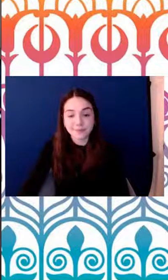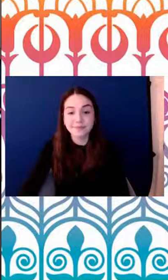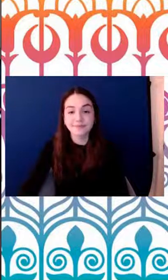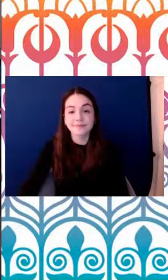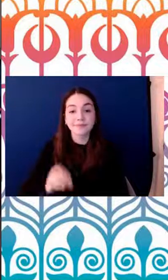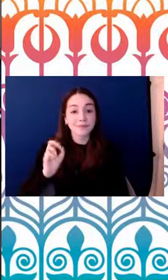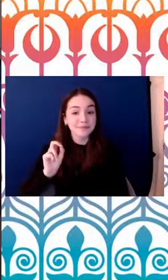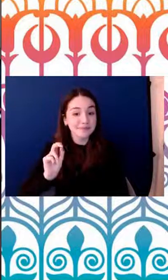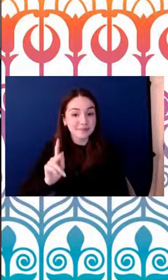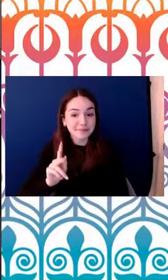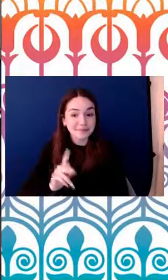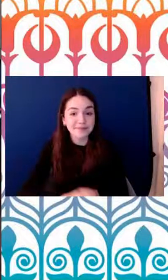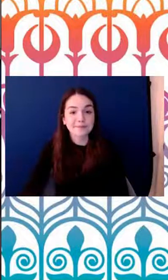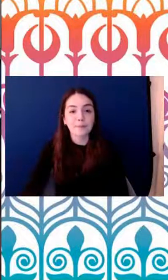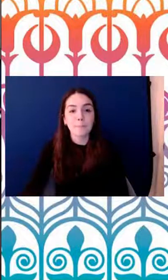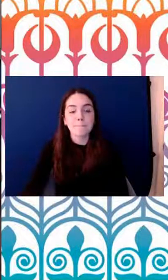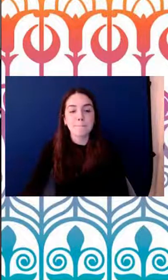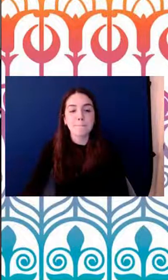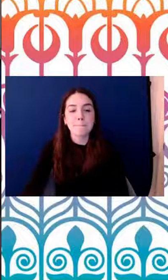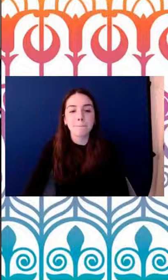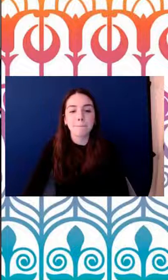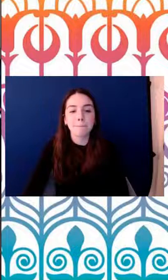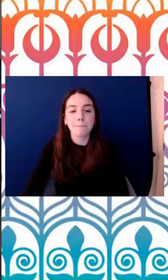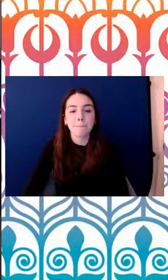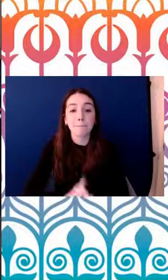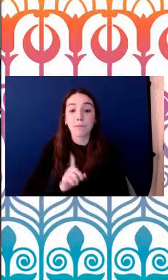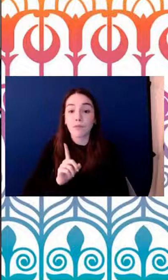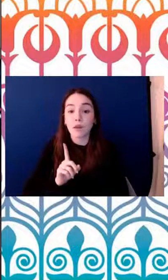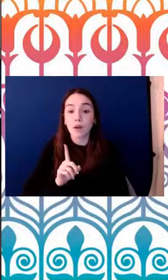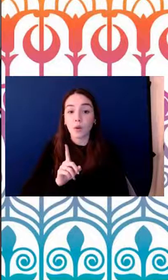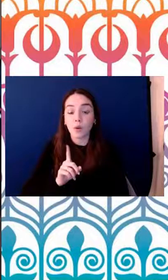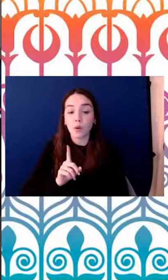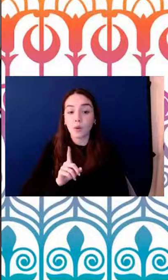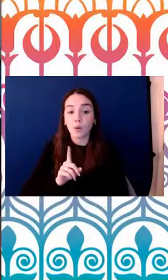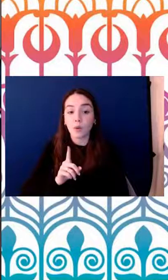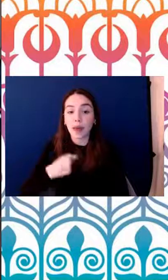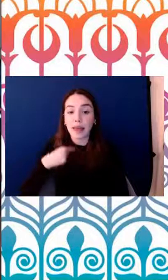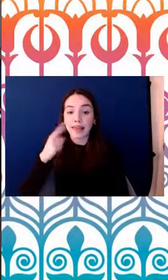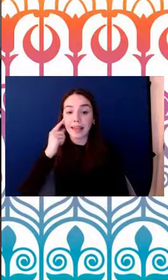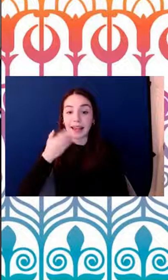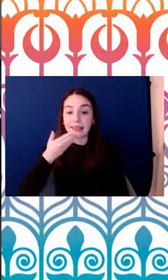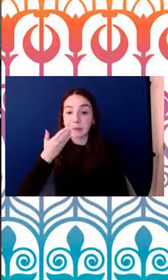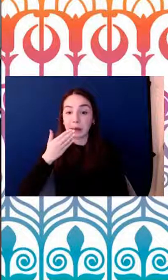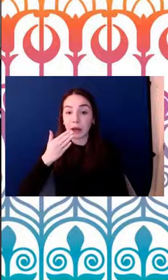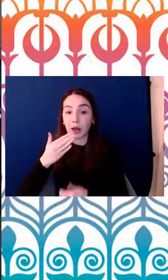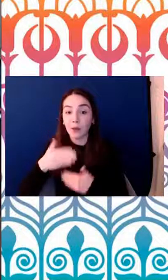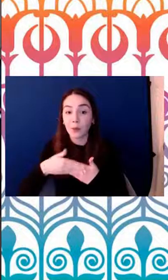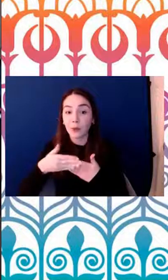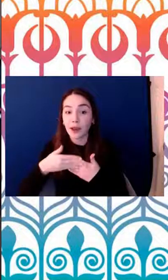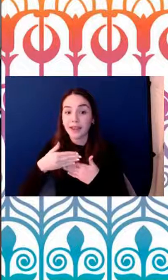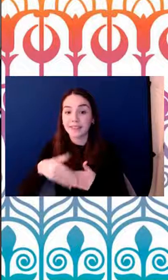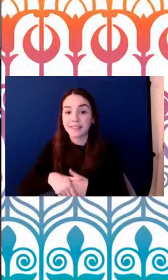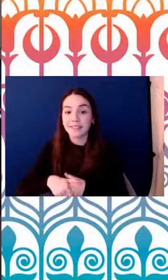Okay. So, I think I smell my toast, you guys.